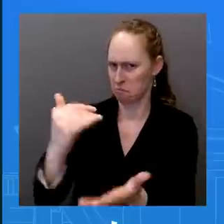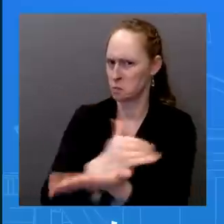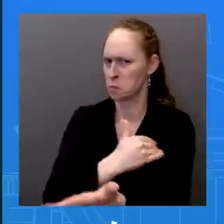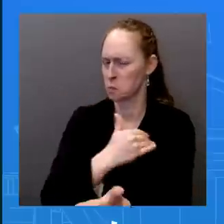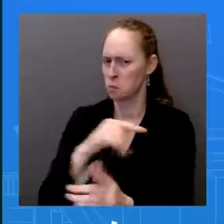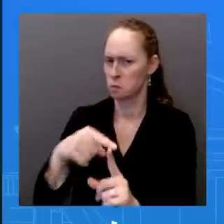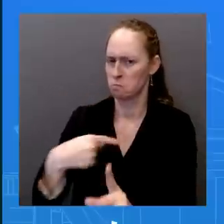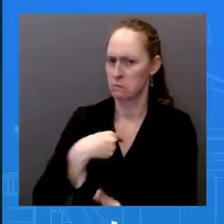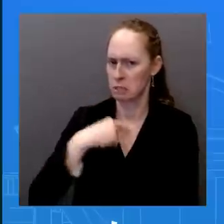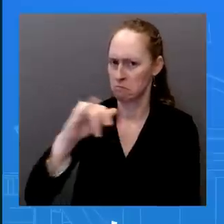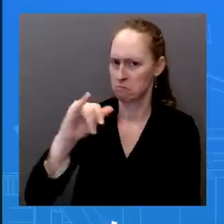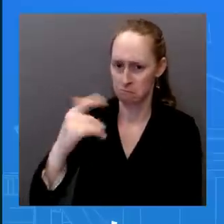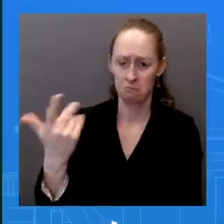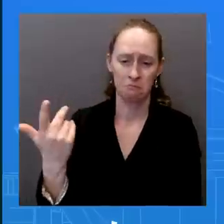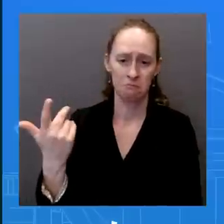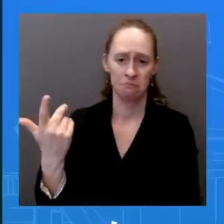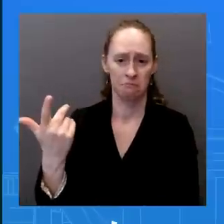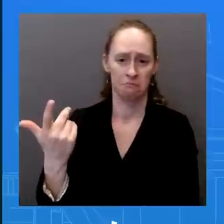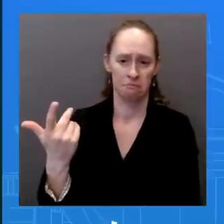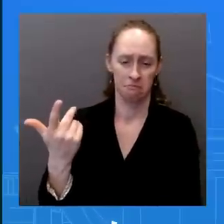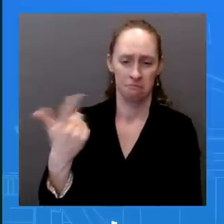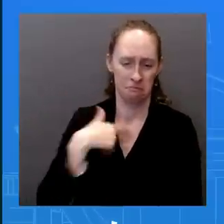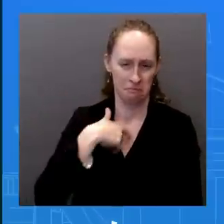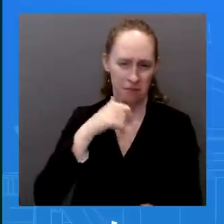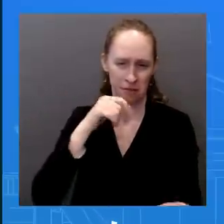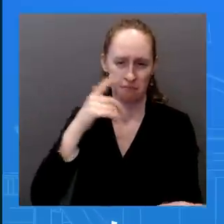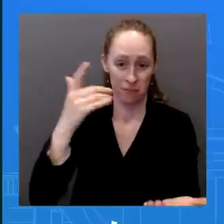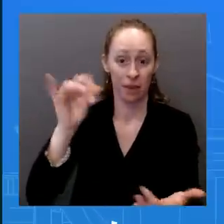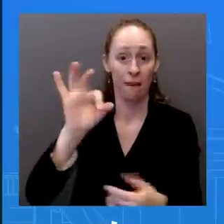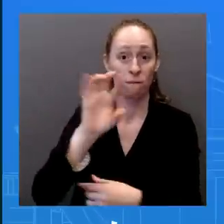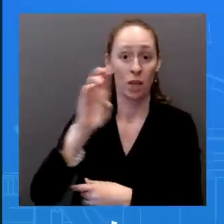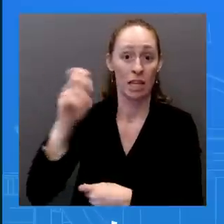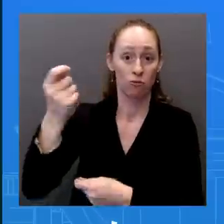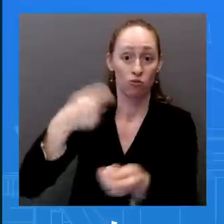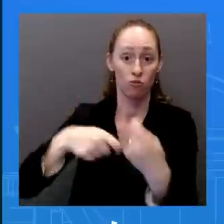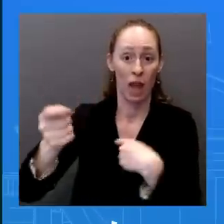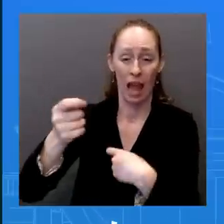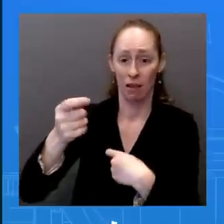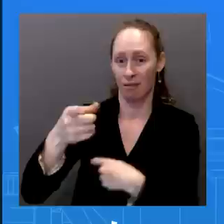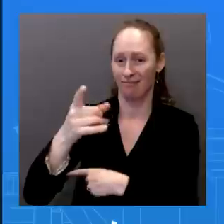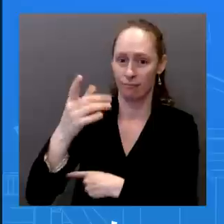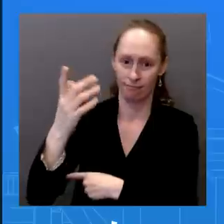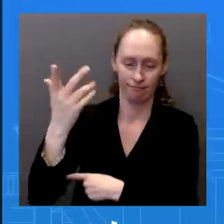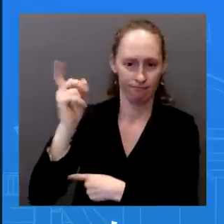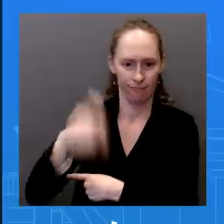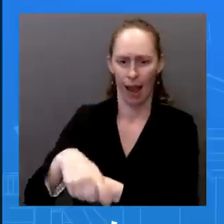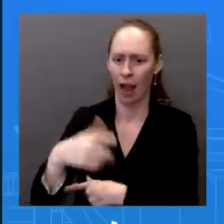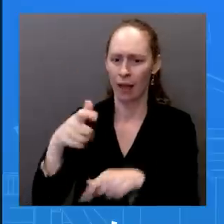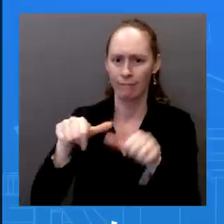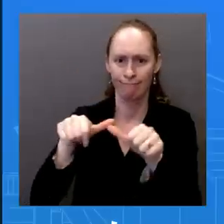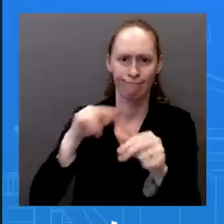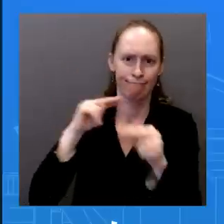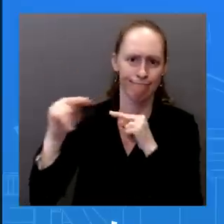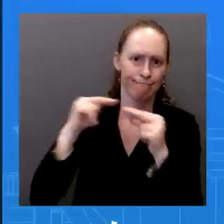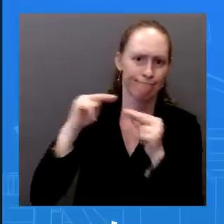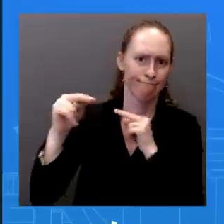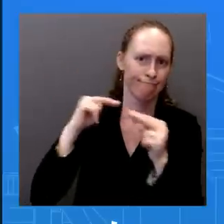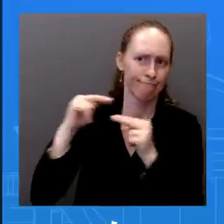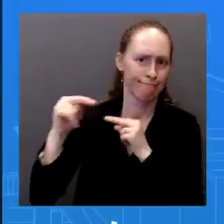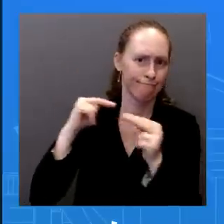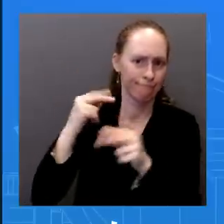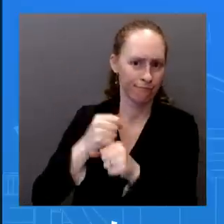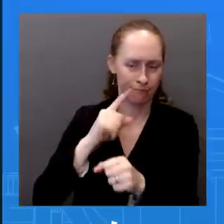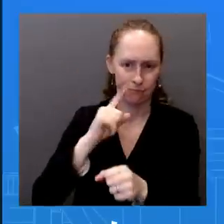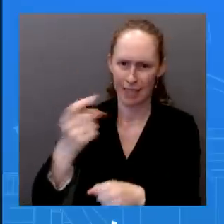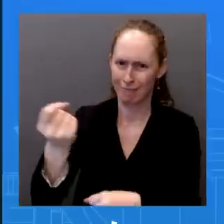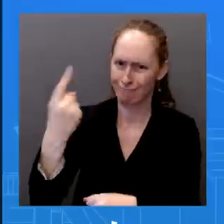negotiate. I mean, that's if you look back at the record of them, that would just be a fair statement of reality about the sheer level of detail